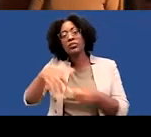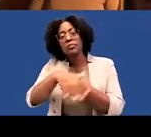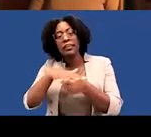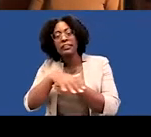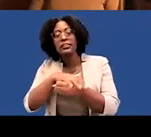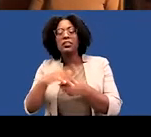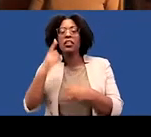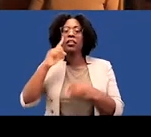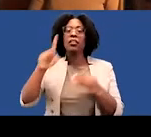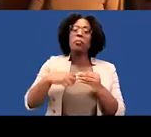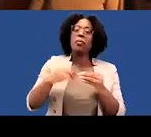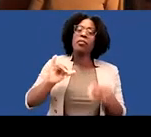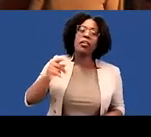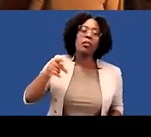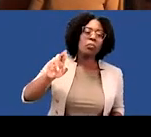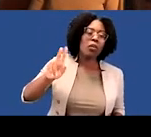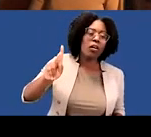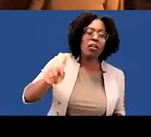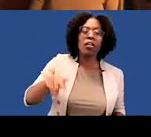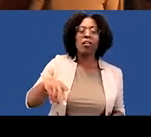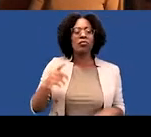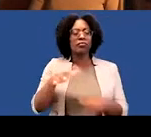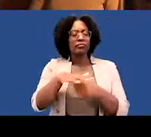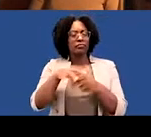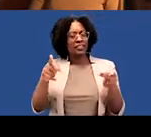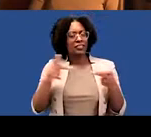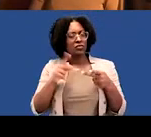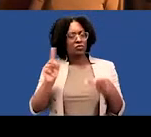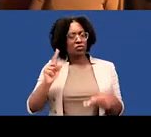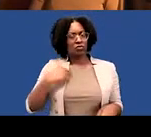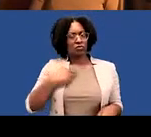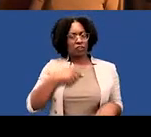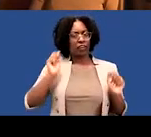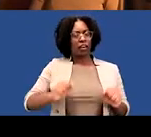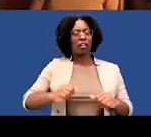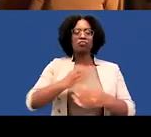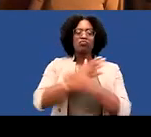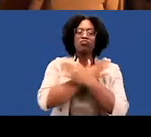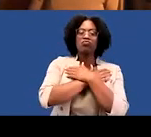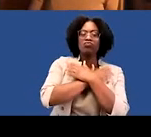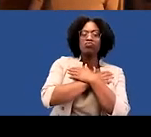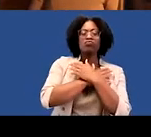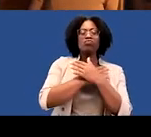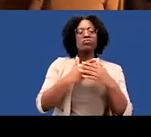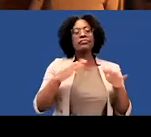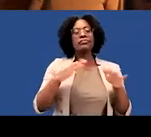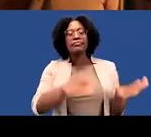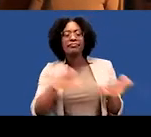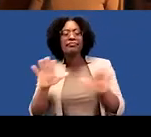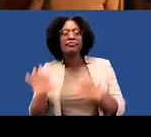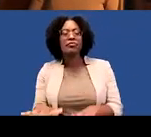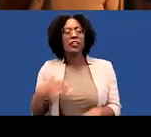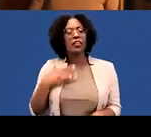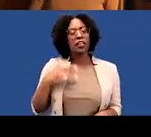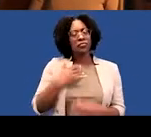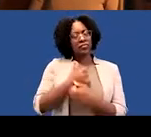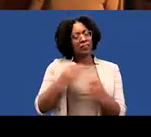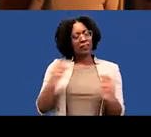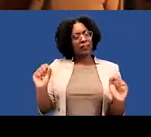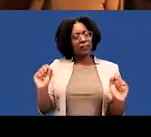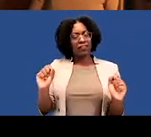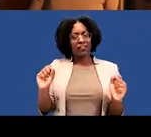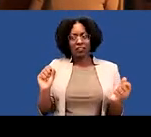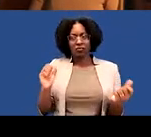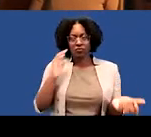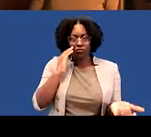and refuge and places where we can rest and places where we can feel at ease, because it is so hard